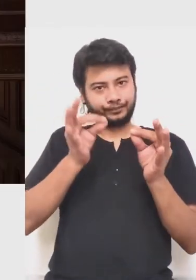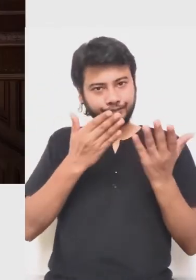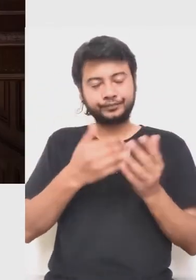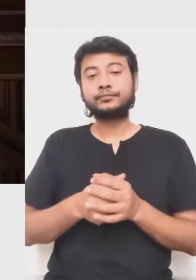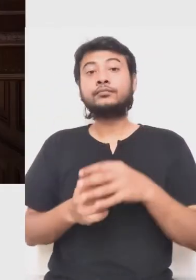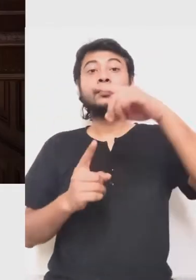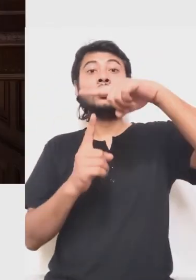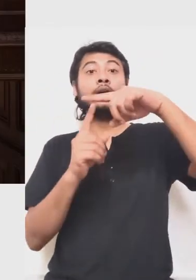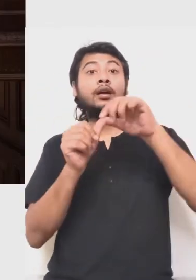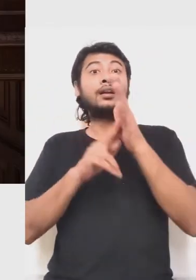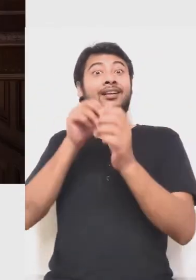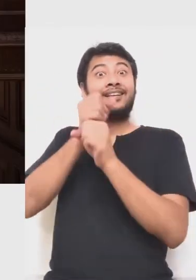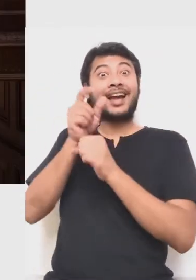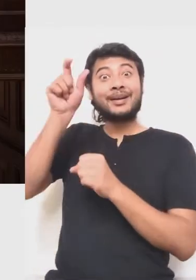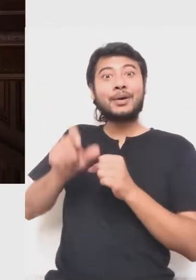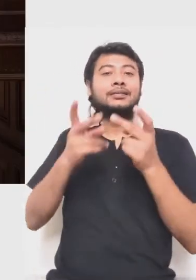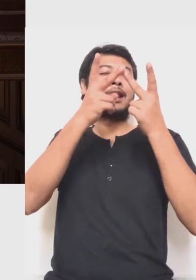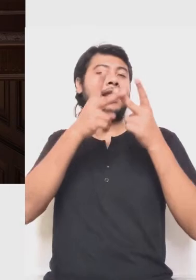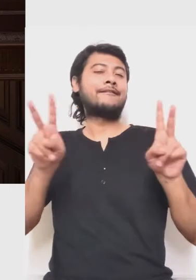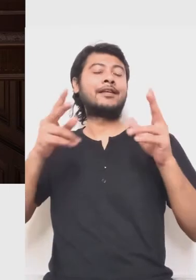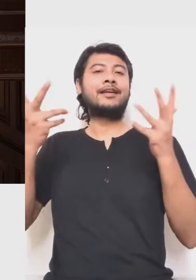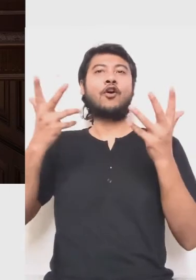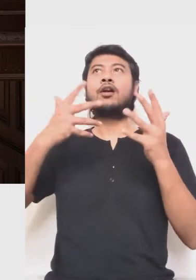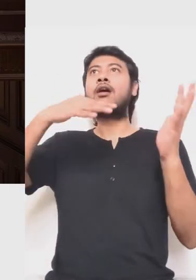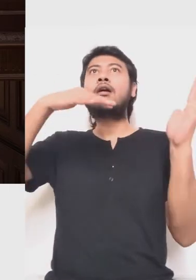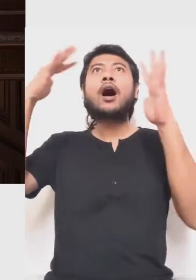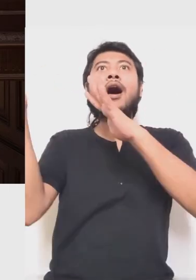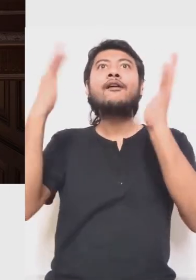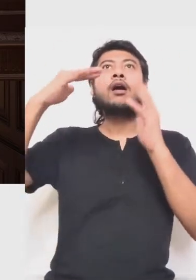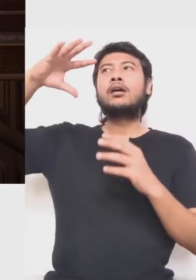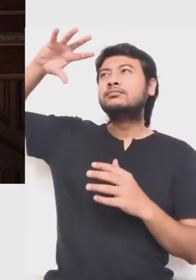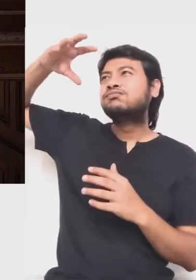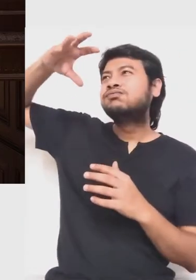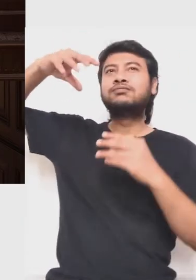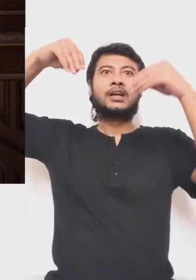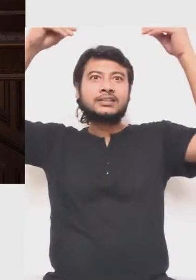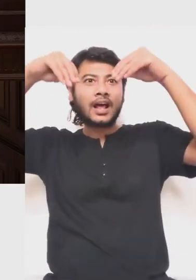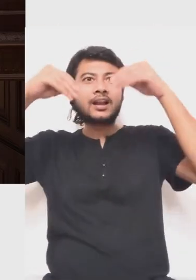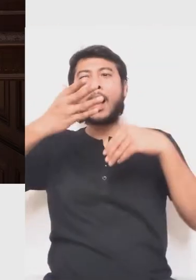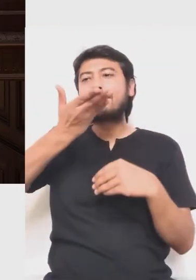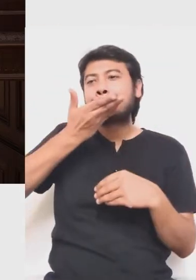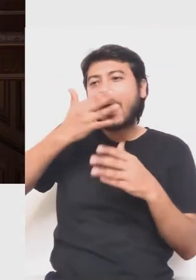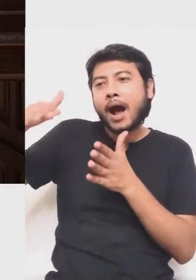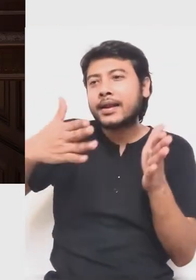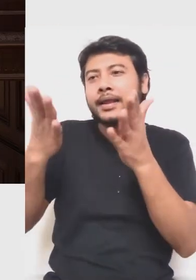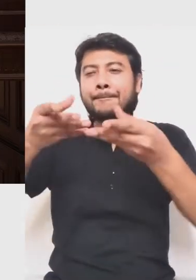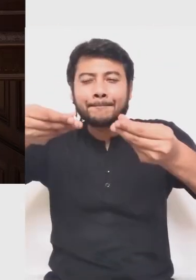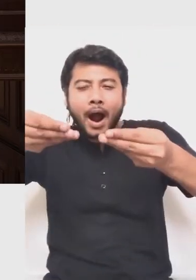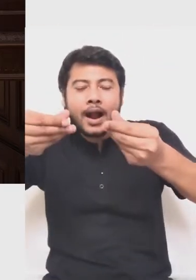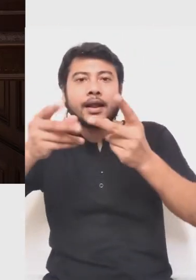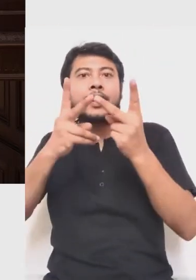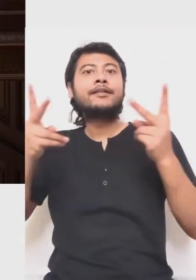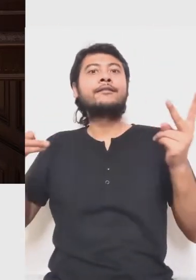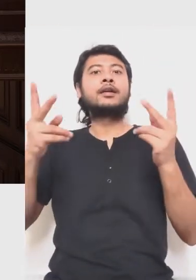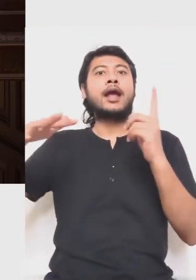nature itself. In 1979, he made a significant body of work which he describes as a collaboration between